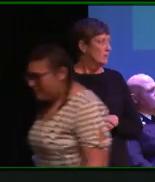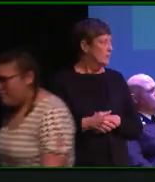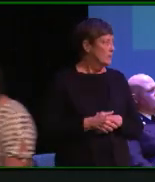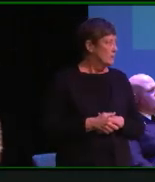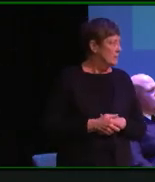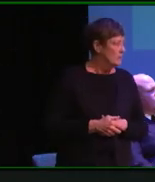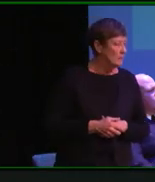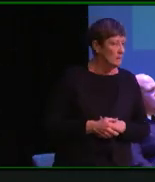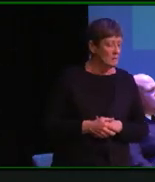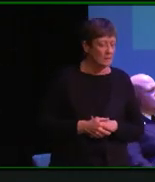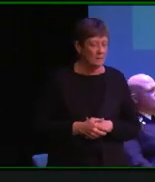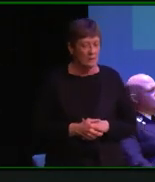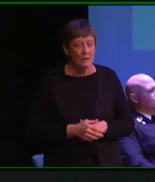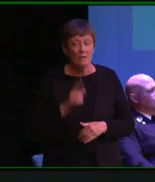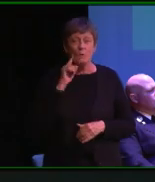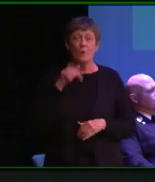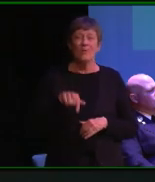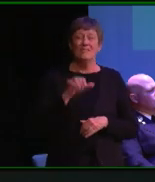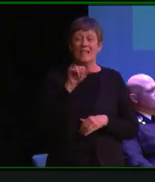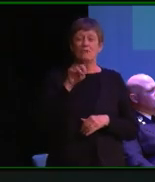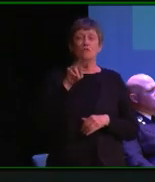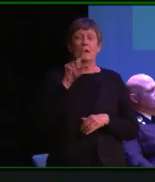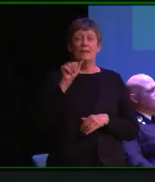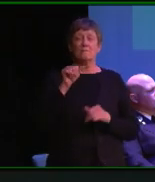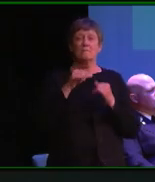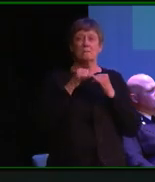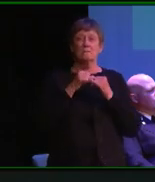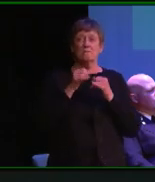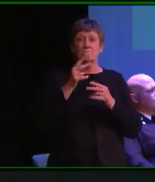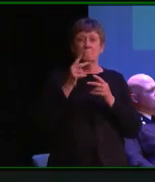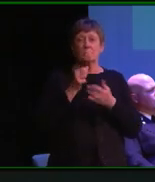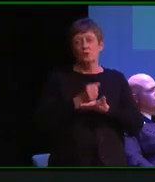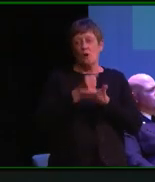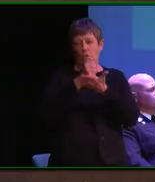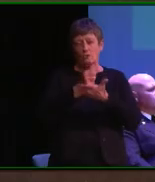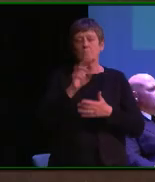Goodwin Memorial Scholarship goes to Marsha Thompson.